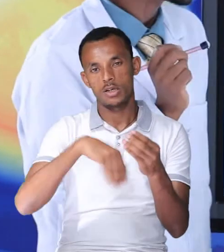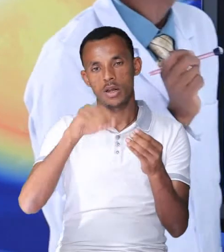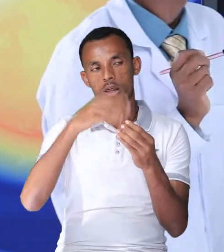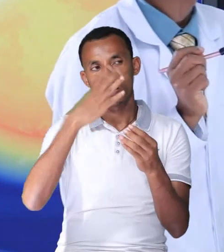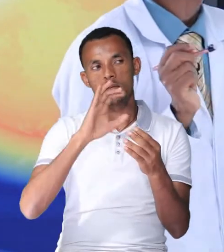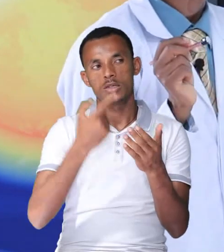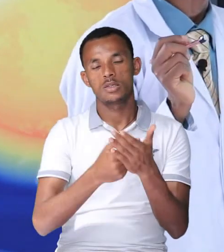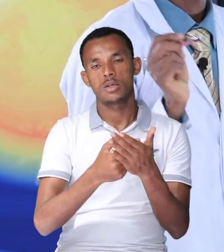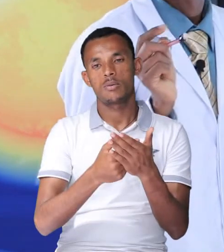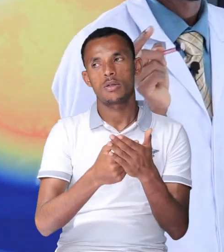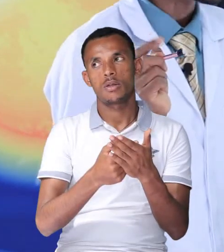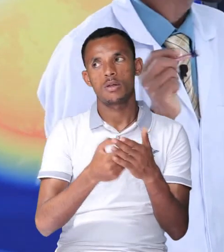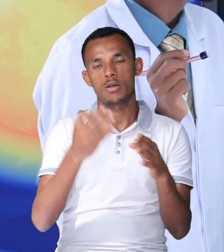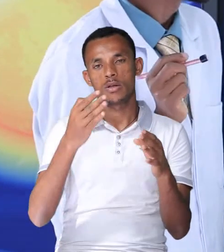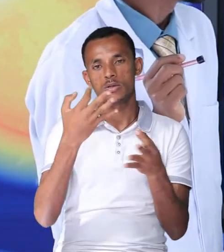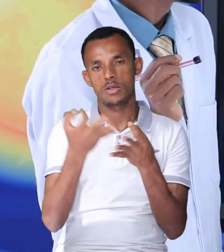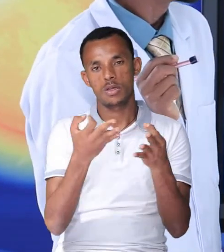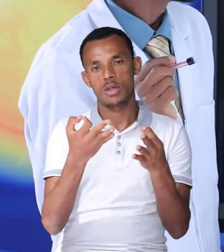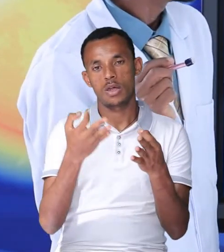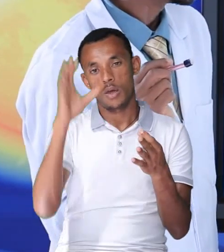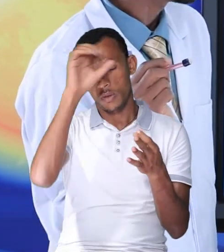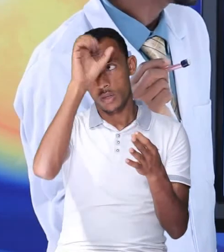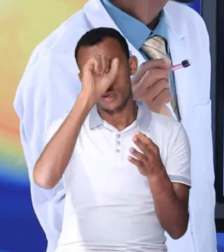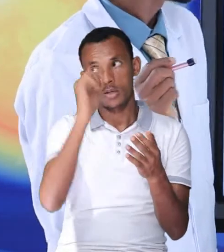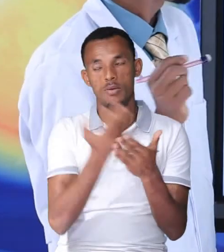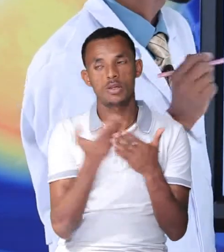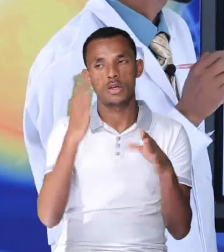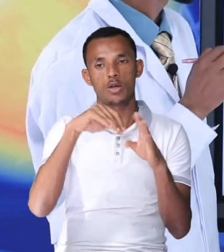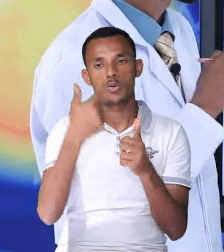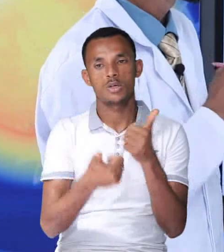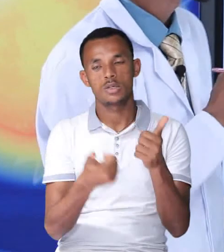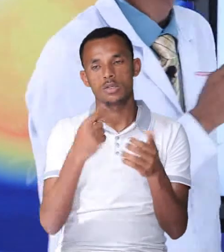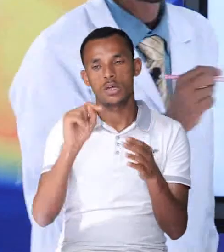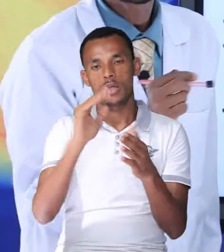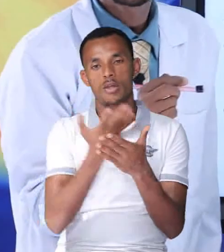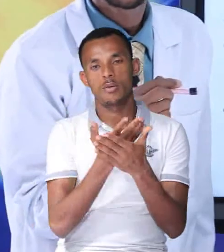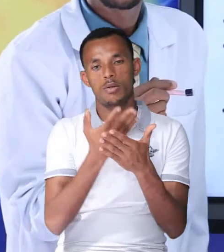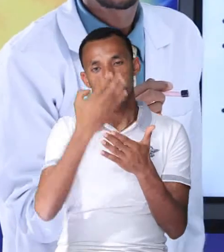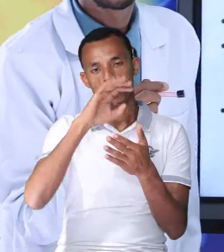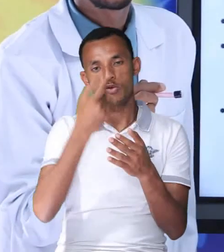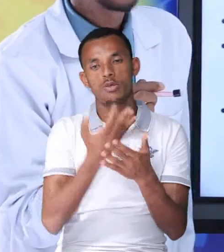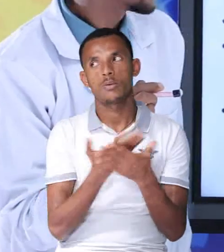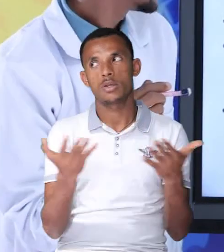illustrated hypothetical substances in which the temperature of substance is